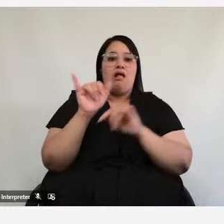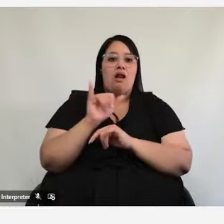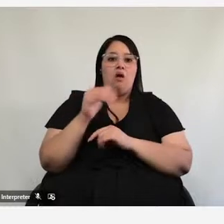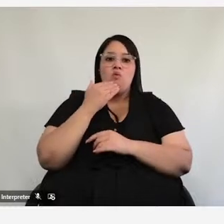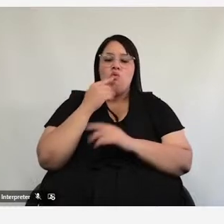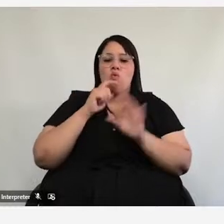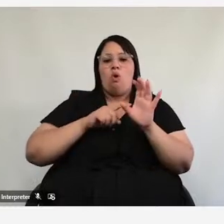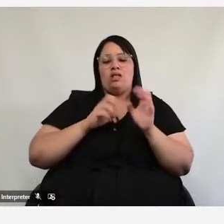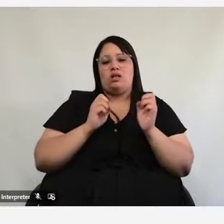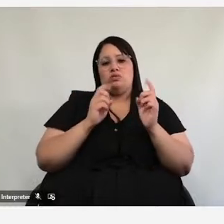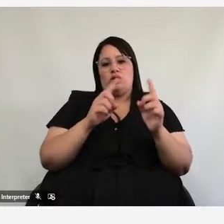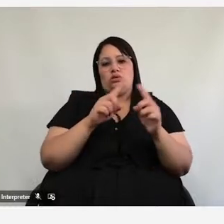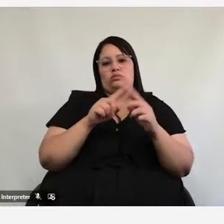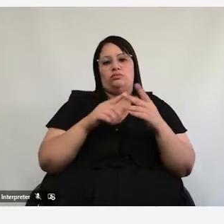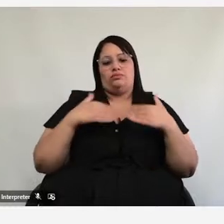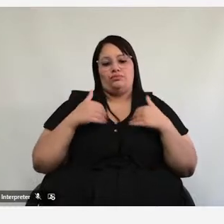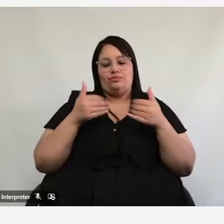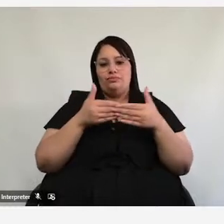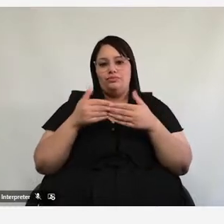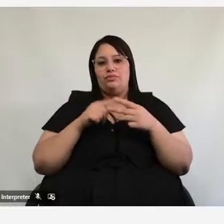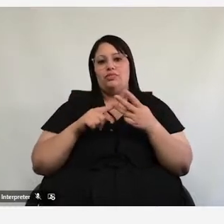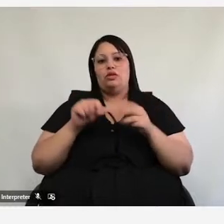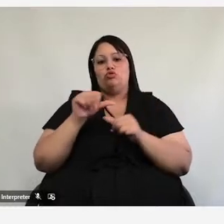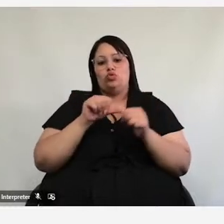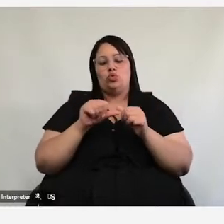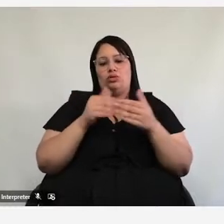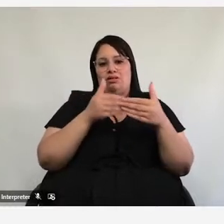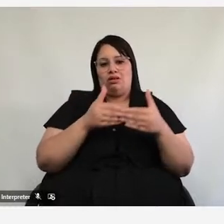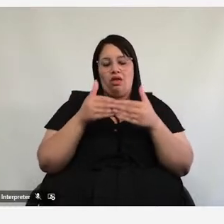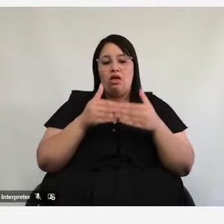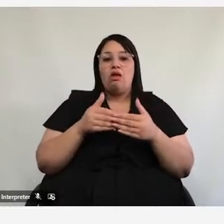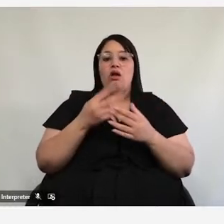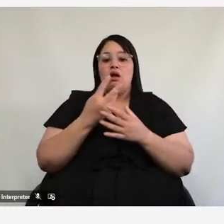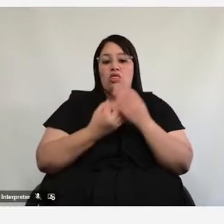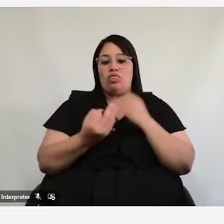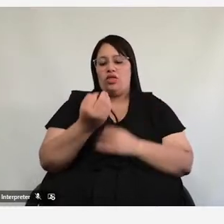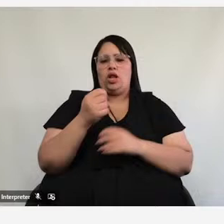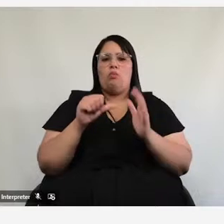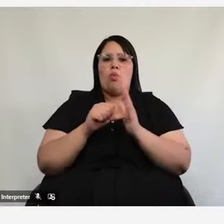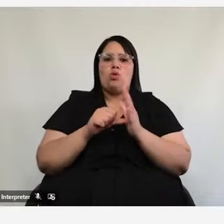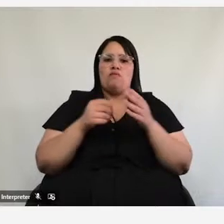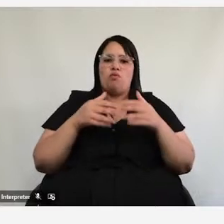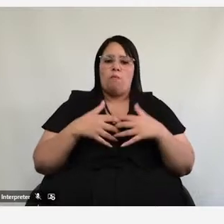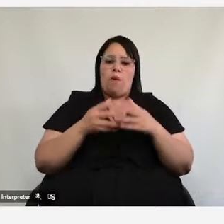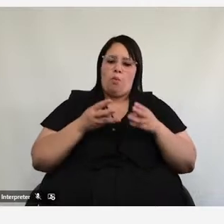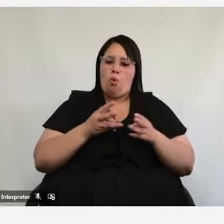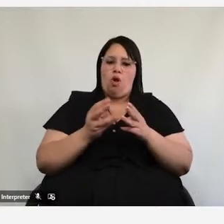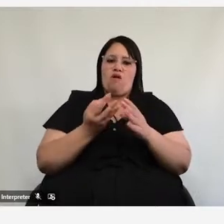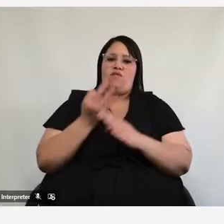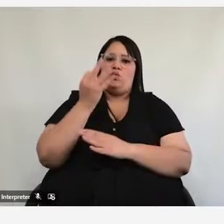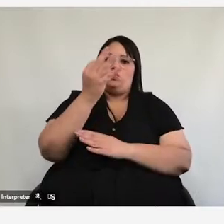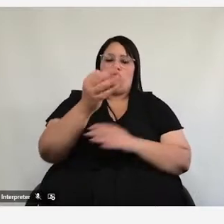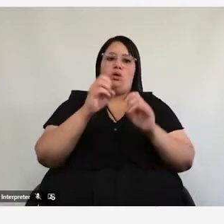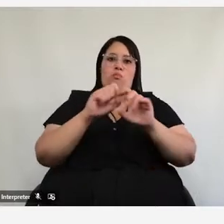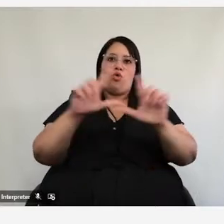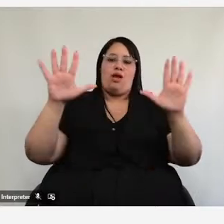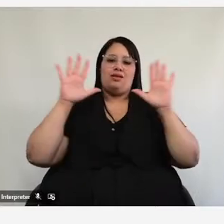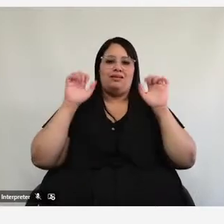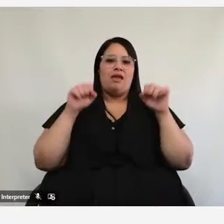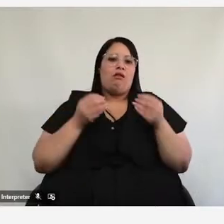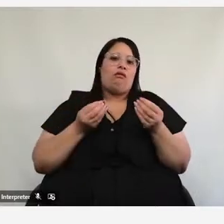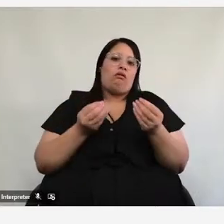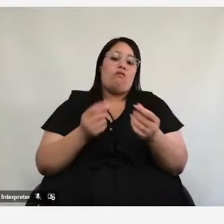quality education, healthcare, and social care, which are crucial for paving the way to a brighter future. Because in